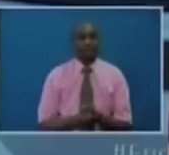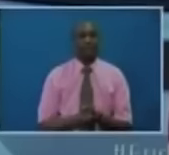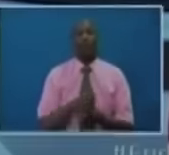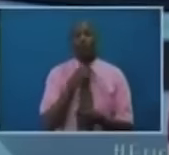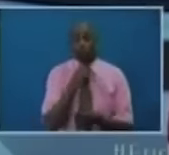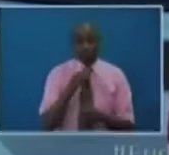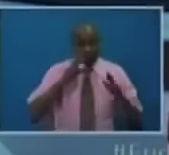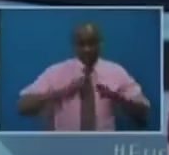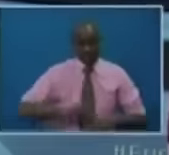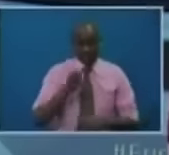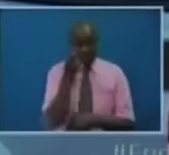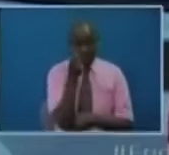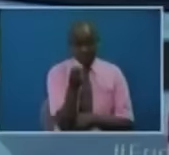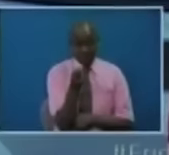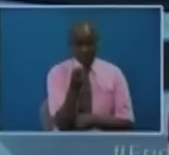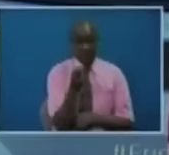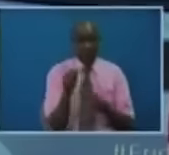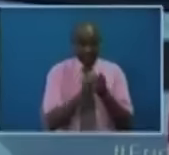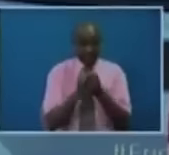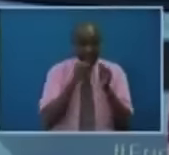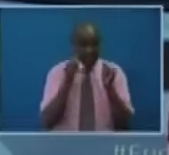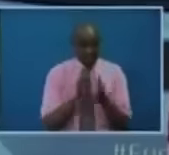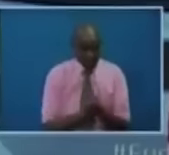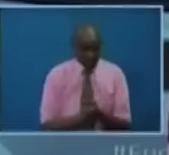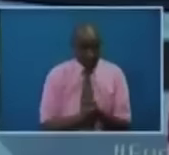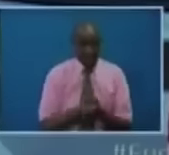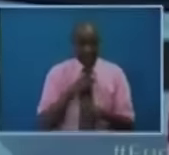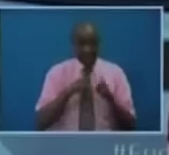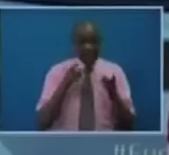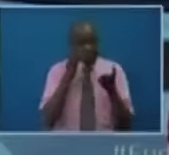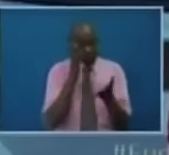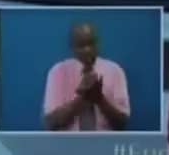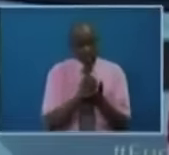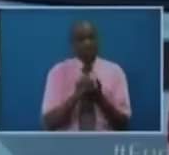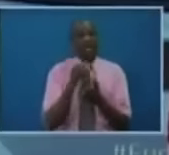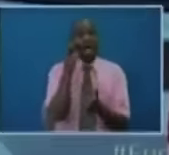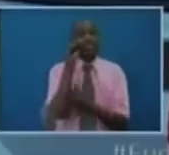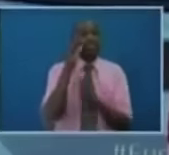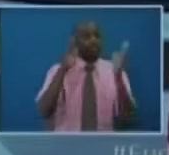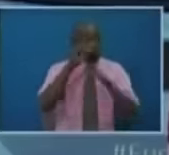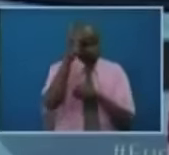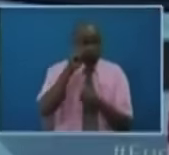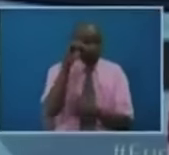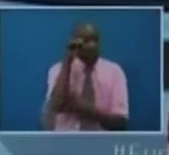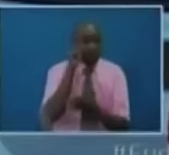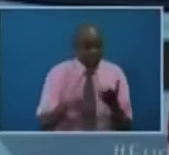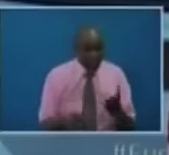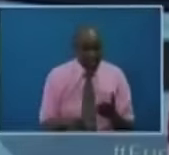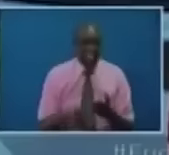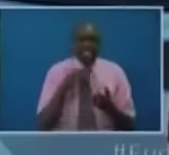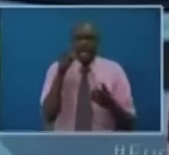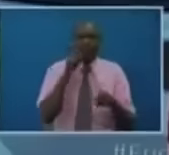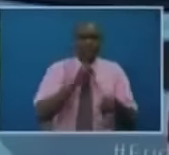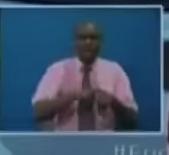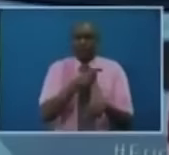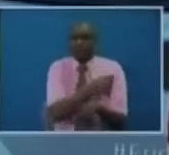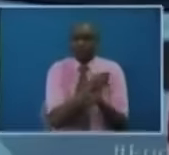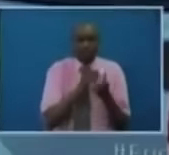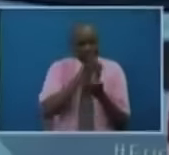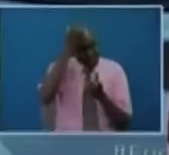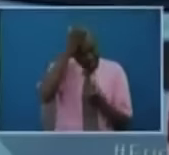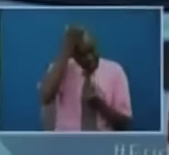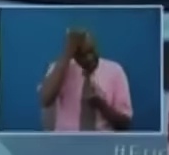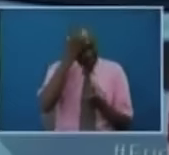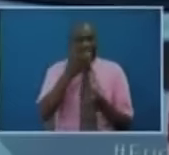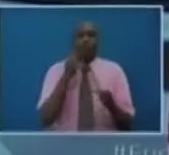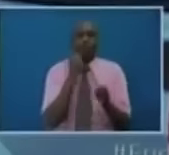to take a break here on Friday briefing, but of course we are asking you on our big question tonight. How has the health workers' strike affected the area